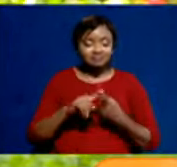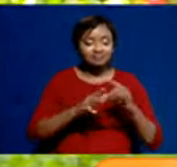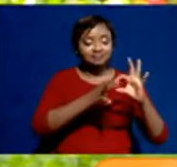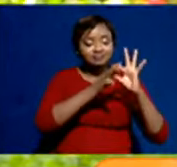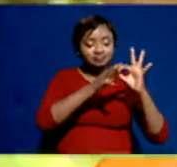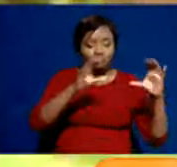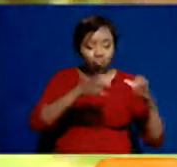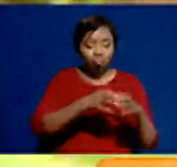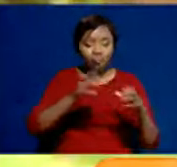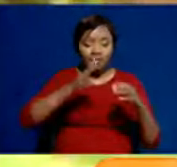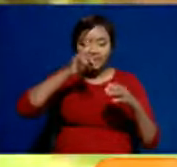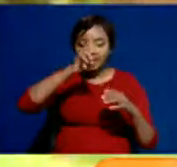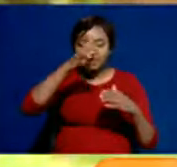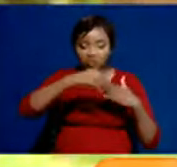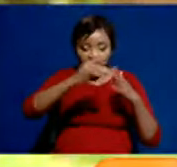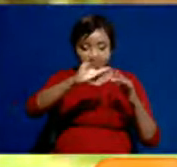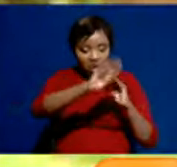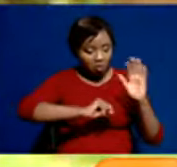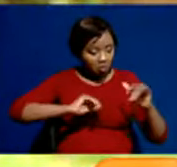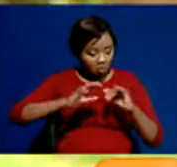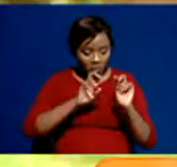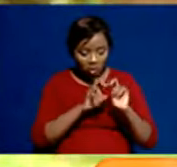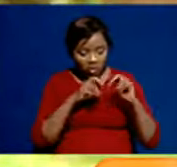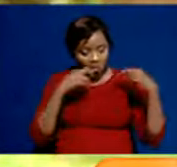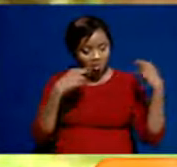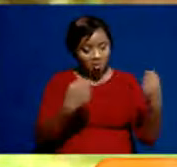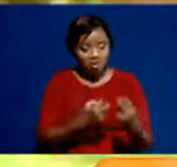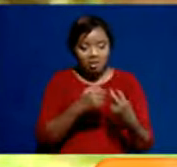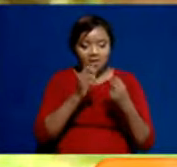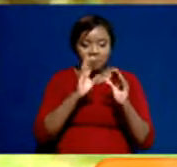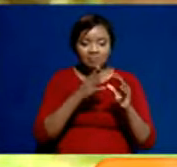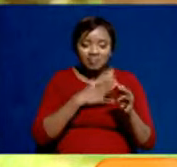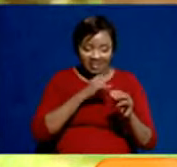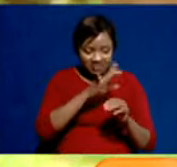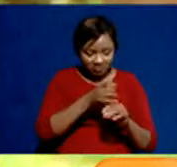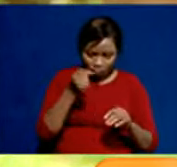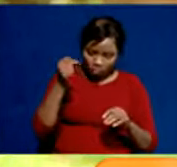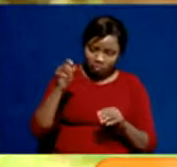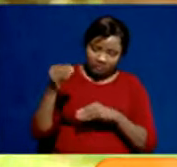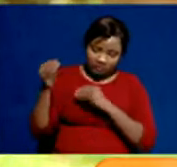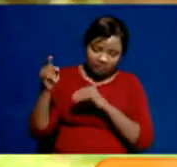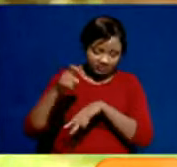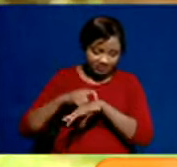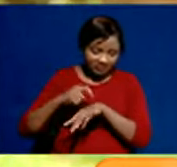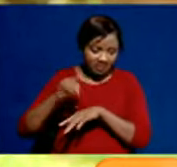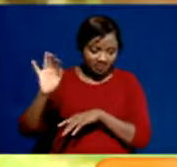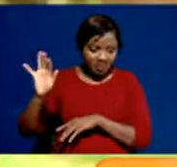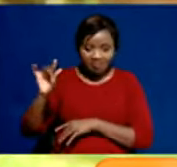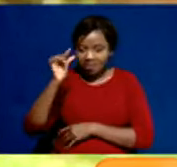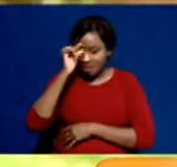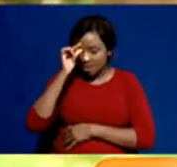both Muslims and Christians, to give time to the